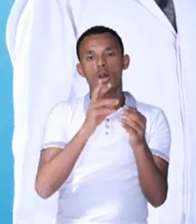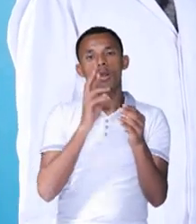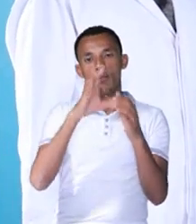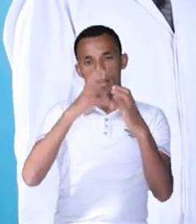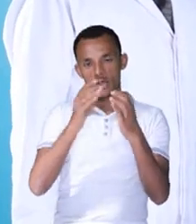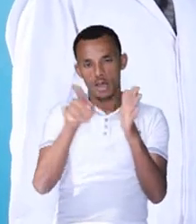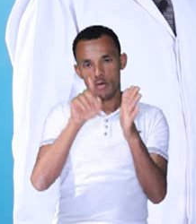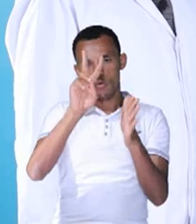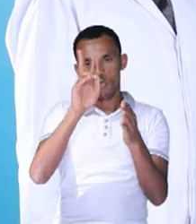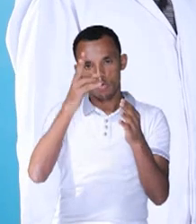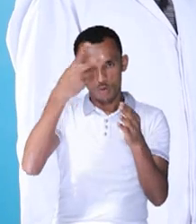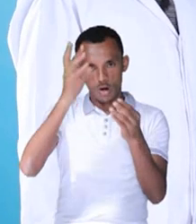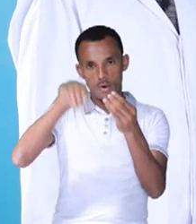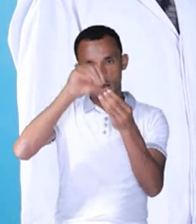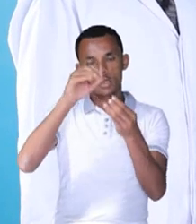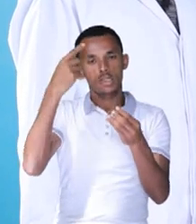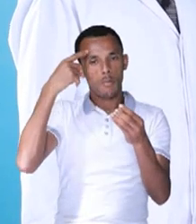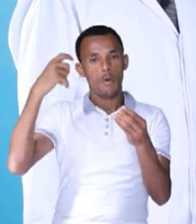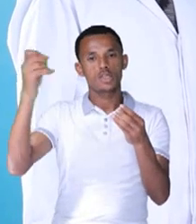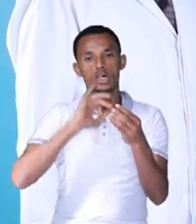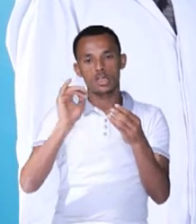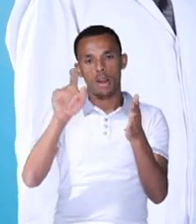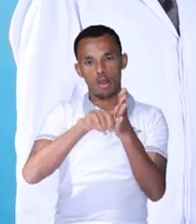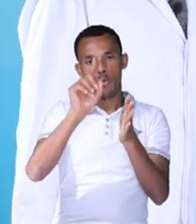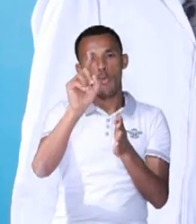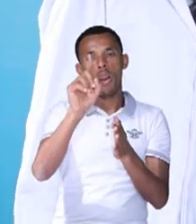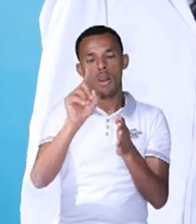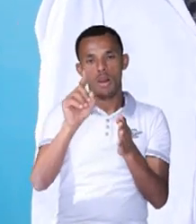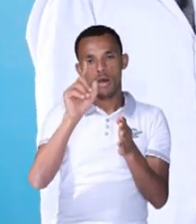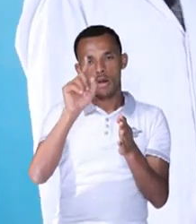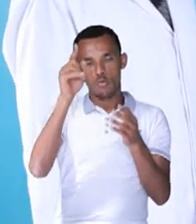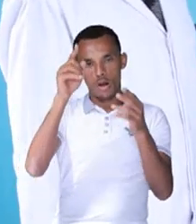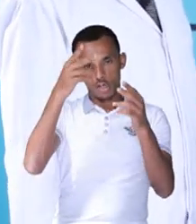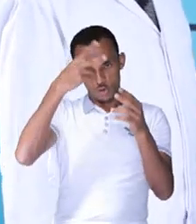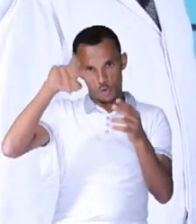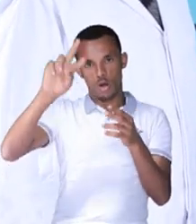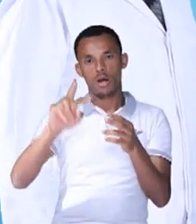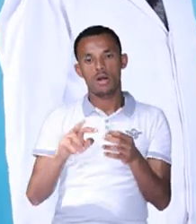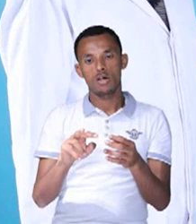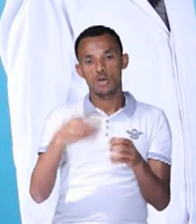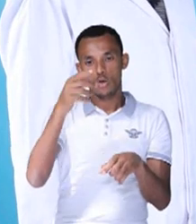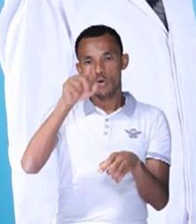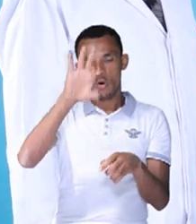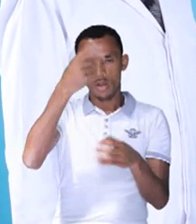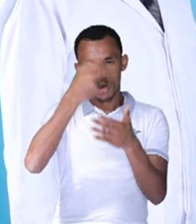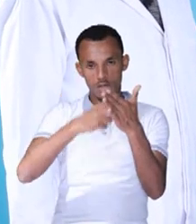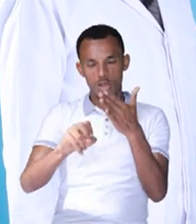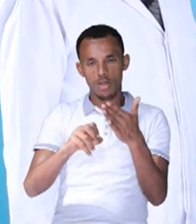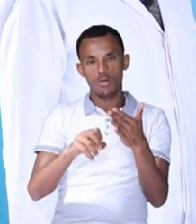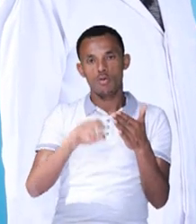2 squared plus the imaginary part negative 1 the whole squared. So you will get a